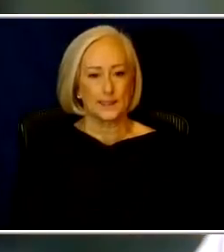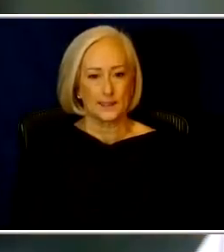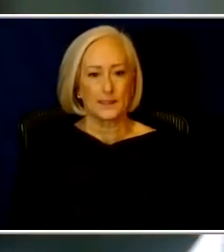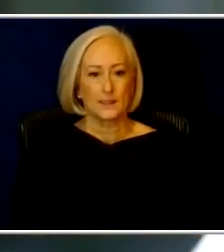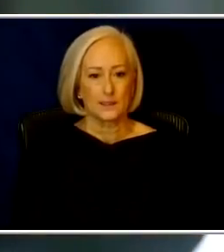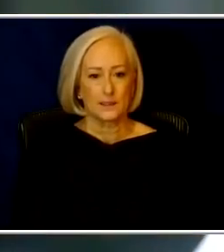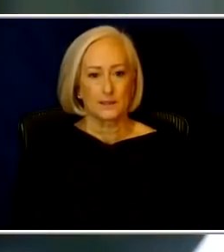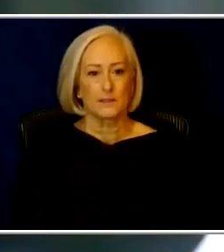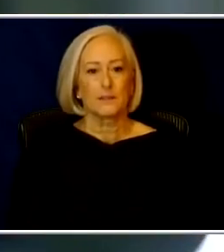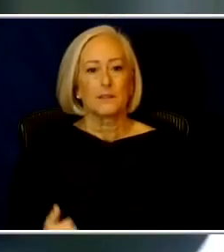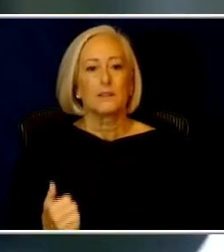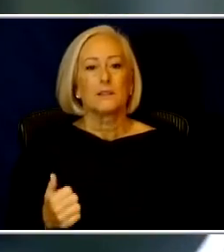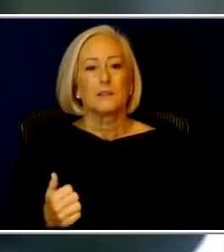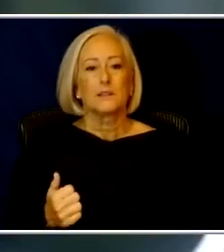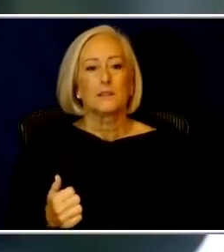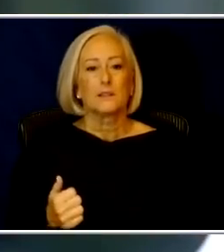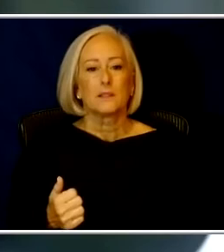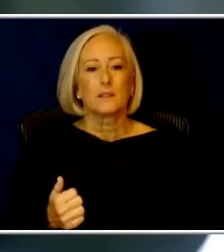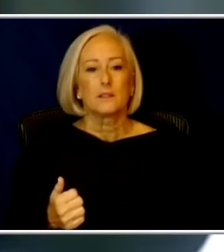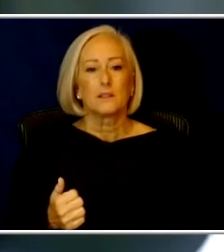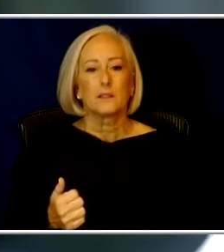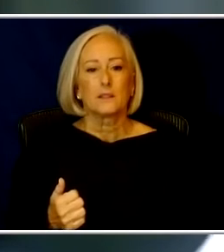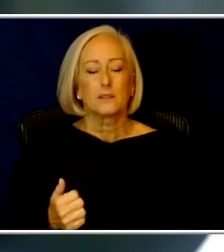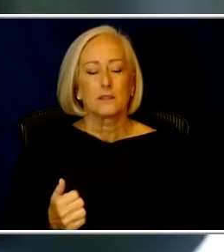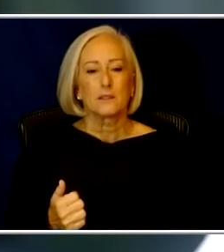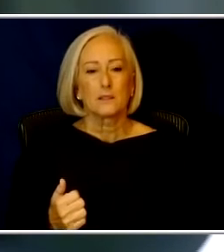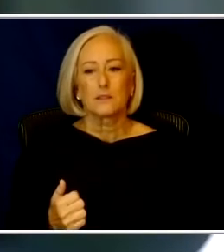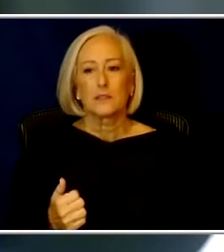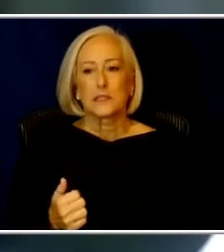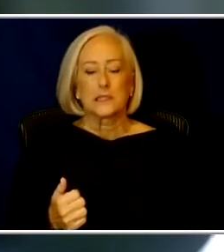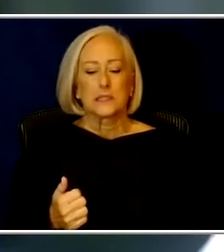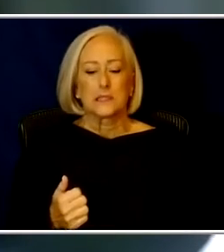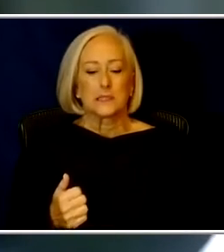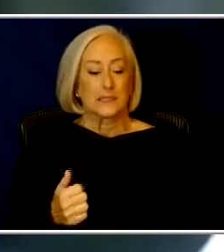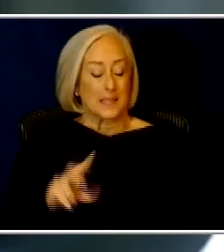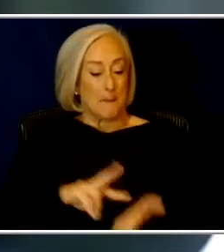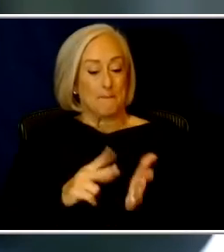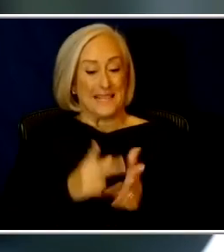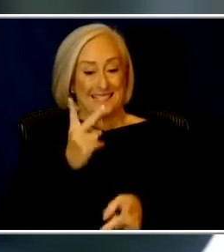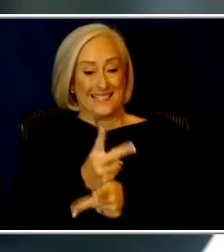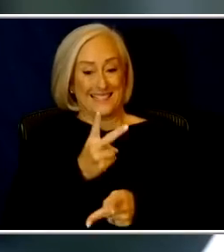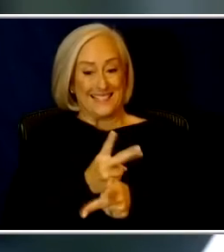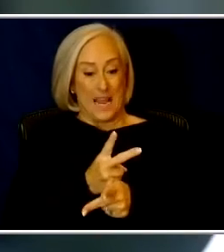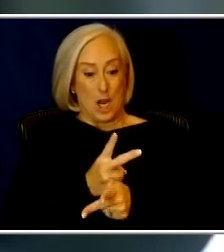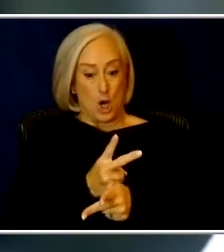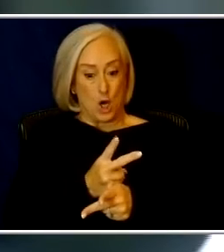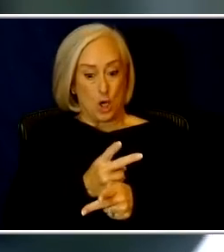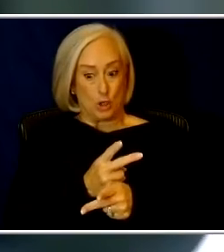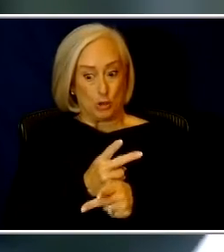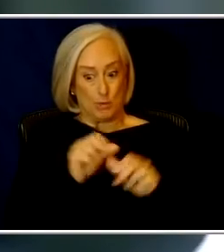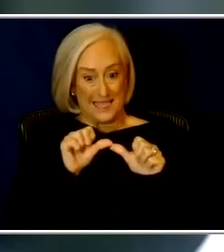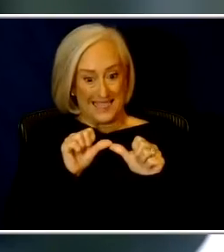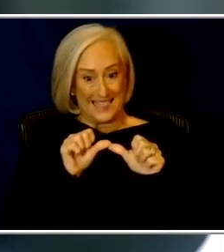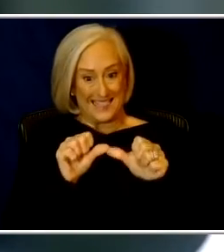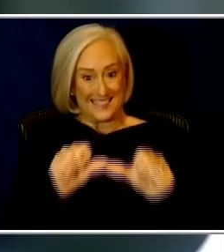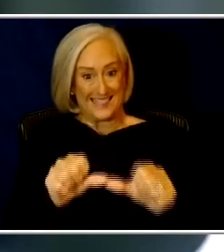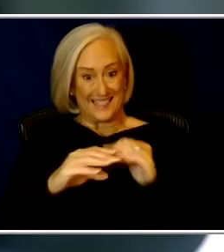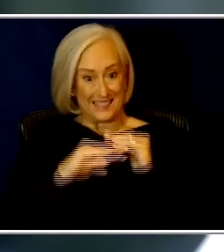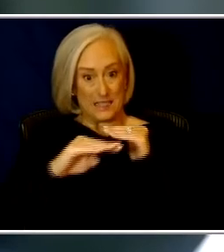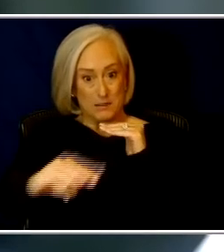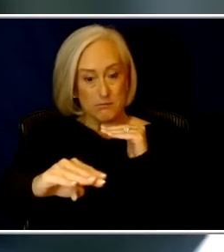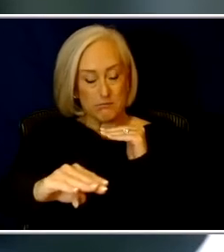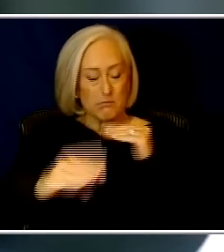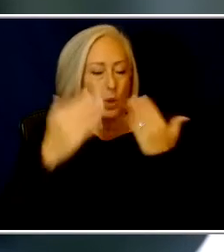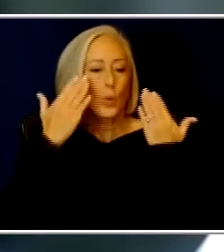Trying to place the inconsistency of the care is the biggest concern, I think. We don't know what these family